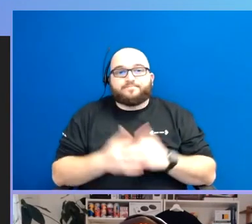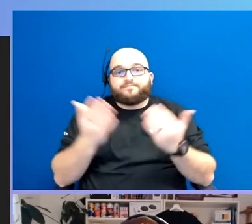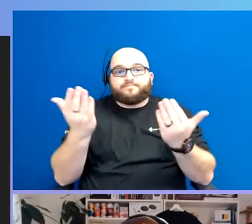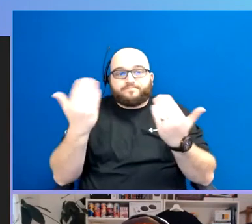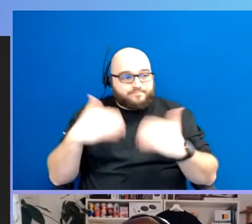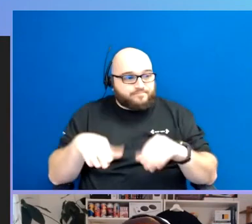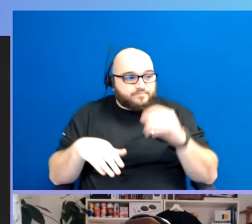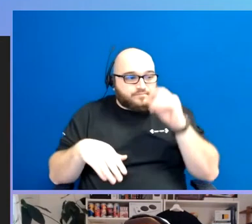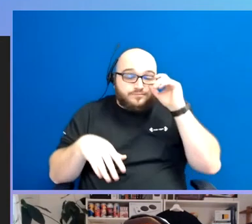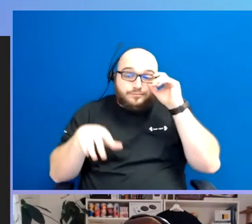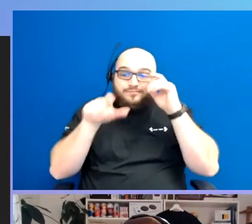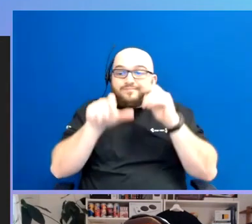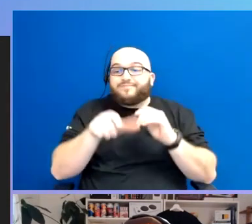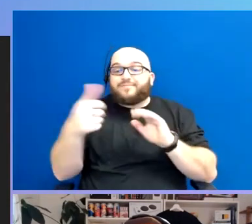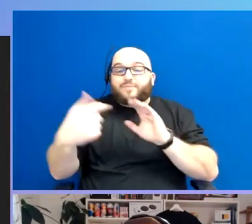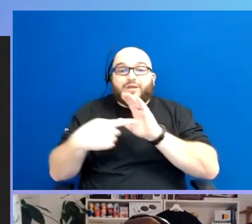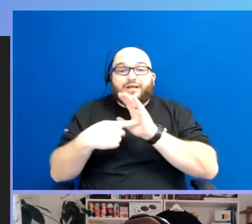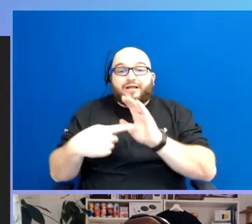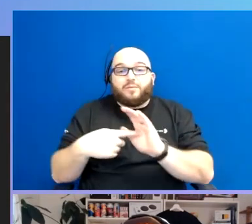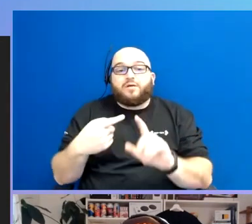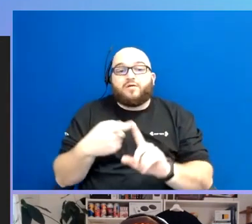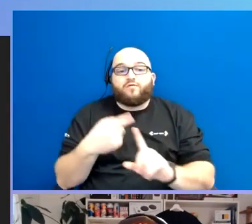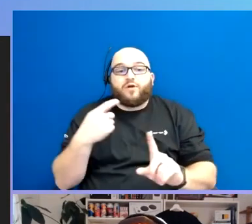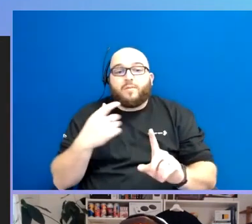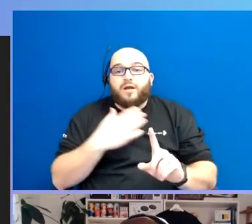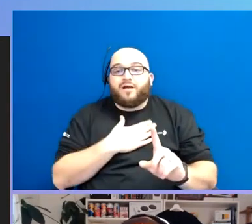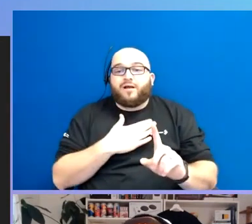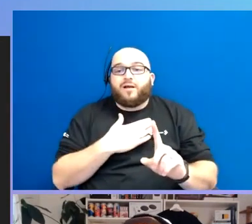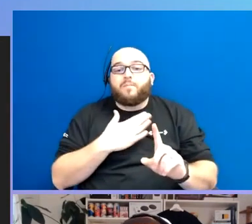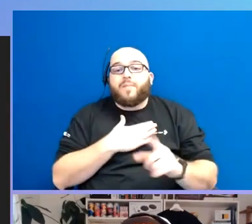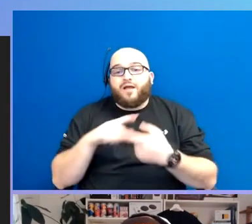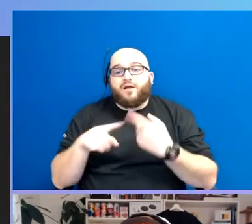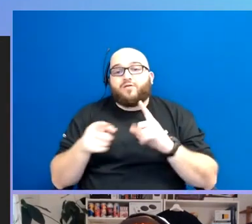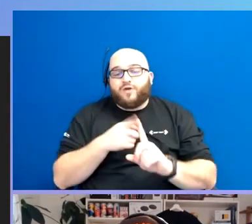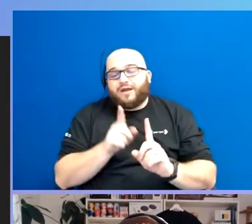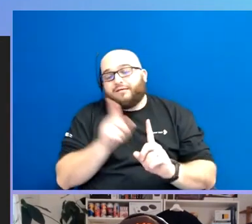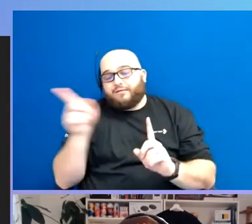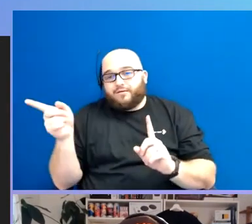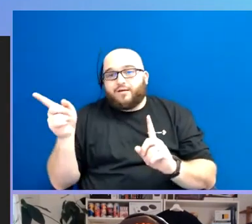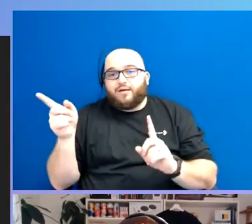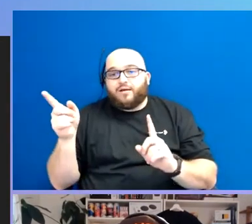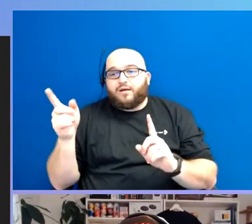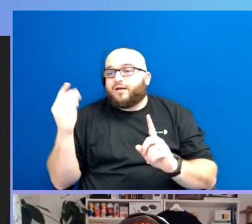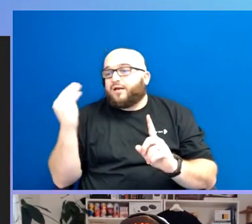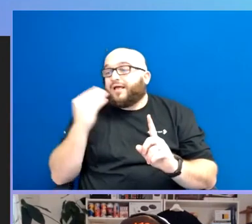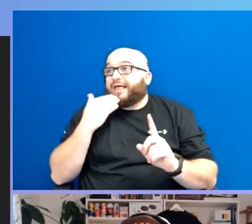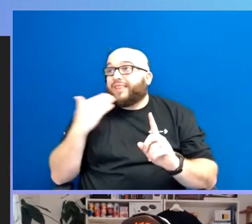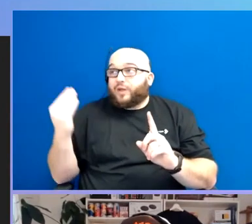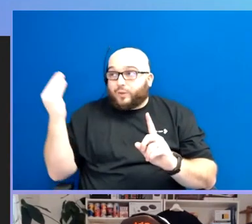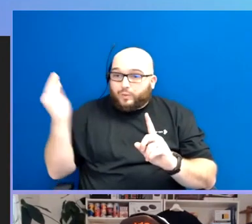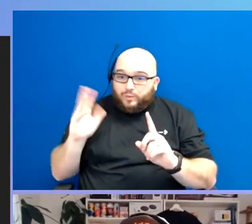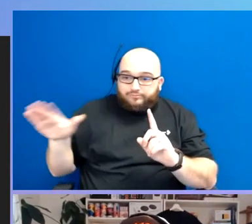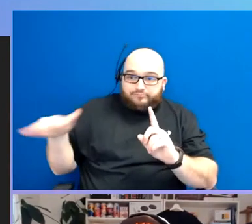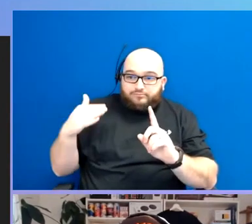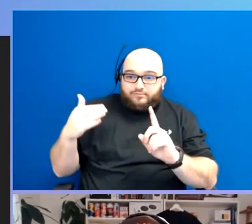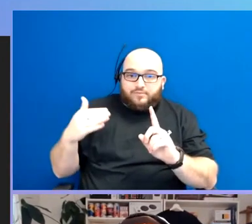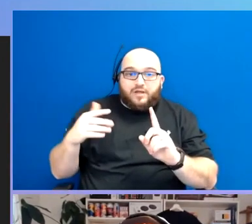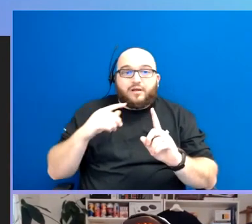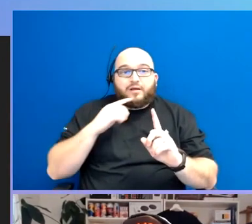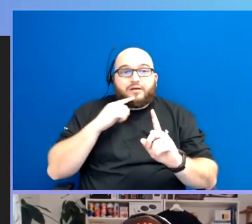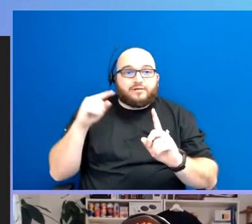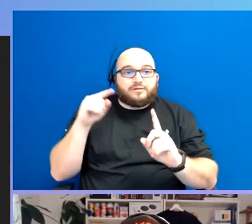And another example from my colleague Amin, thank you very much for finding this, is Boka